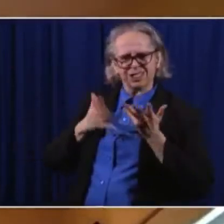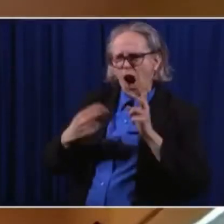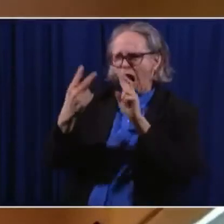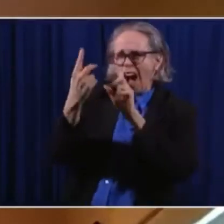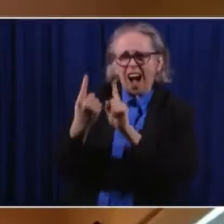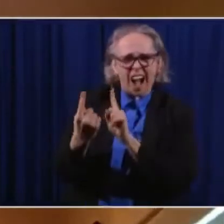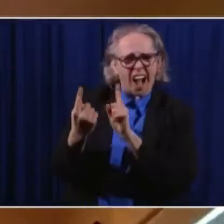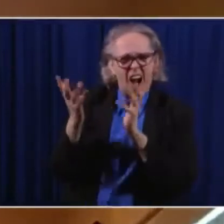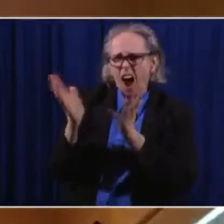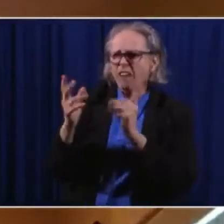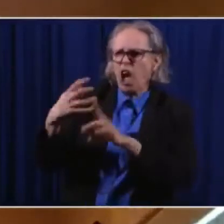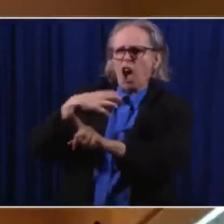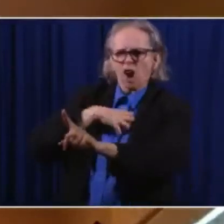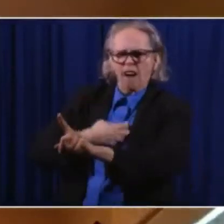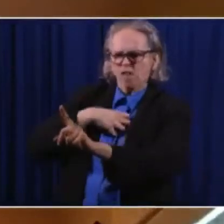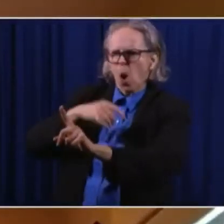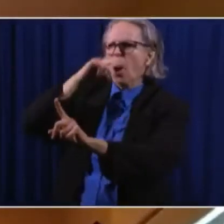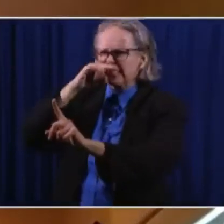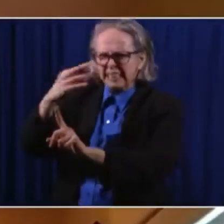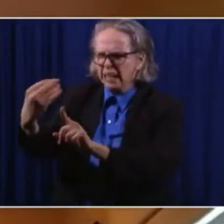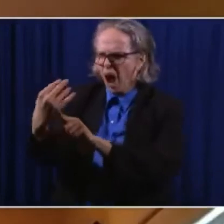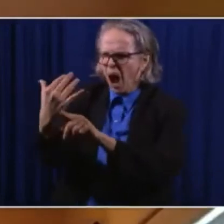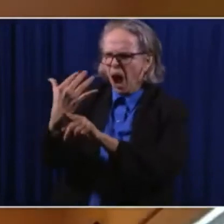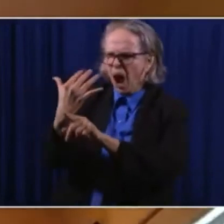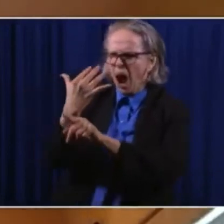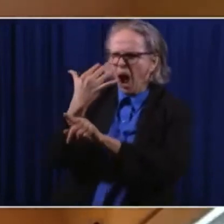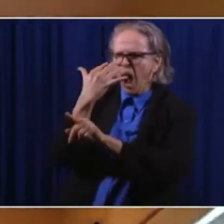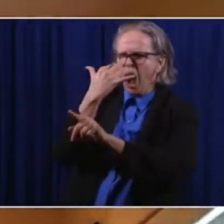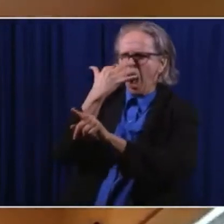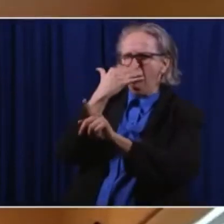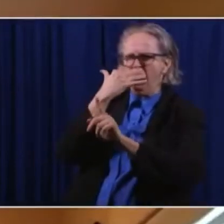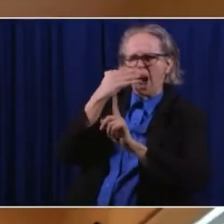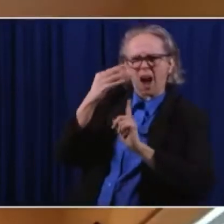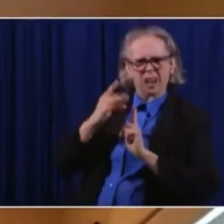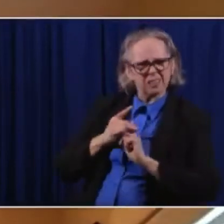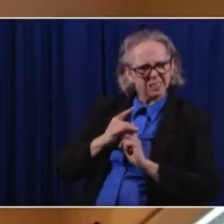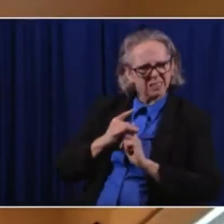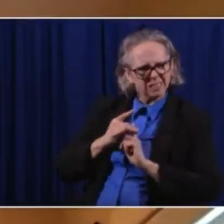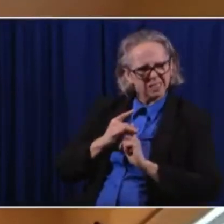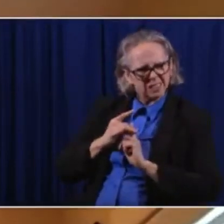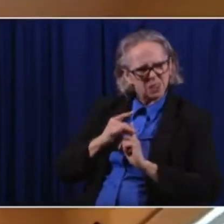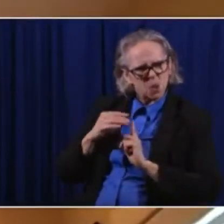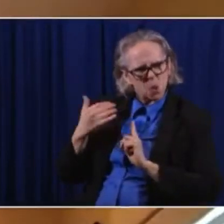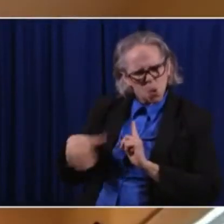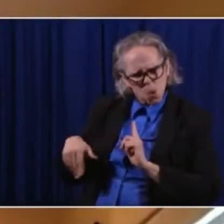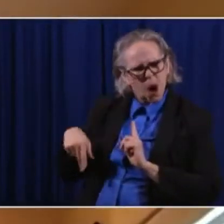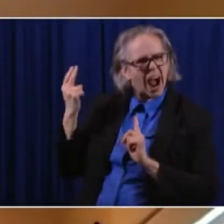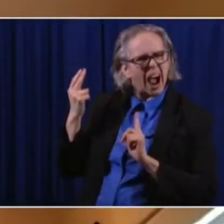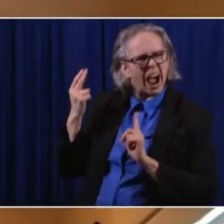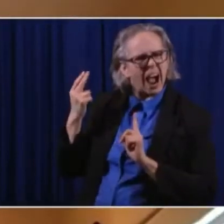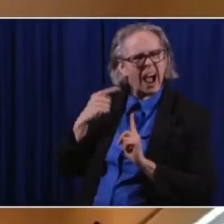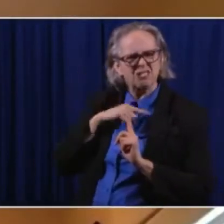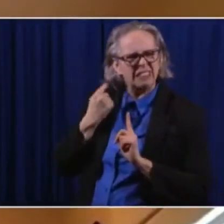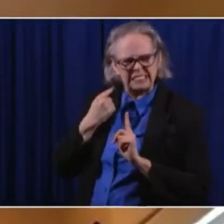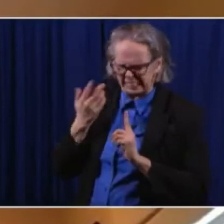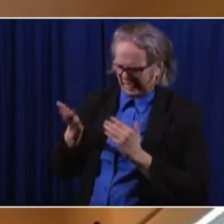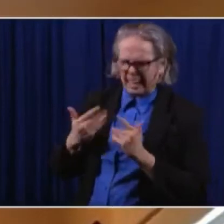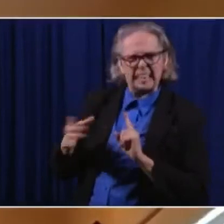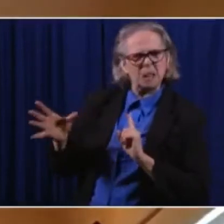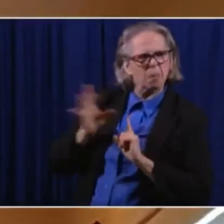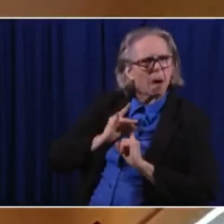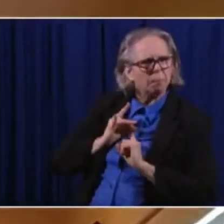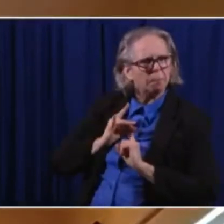sneezes next to them, we know now that that second person is at real risk of being infected by some of